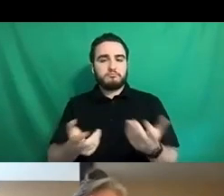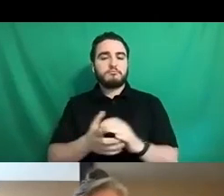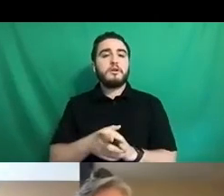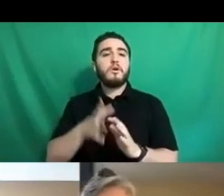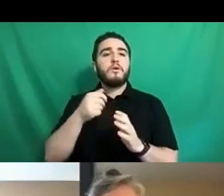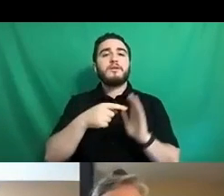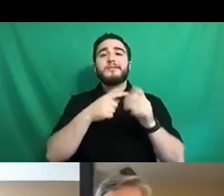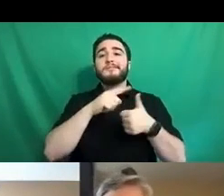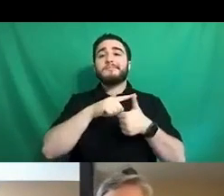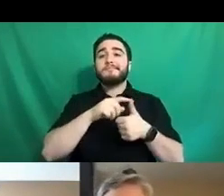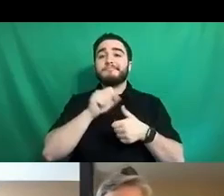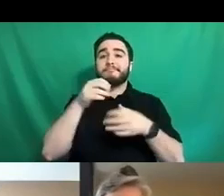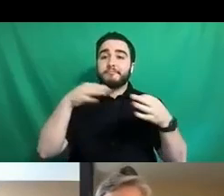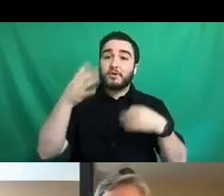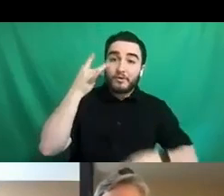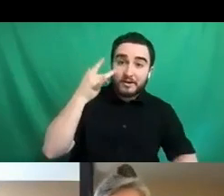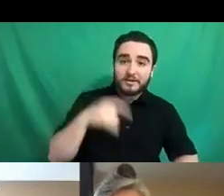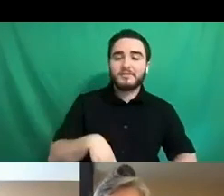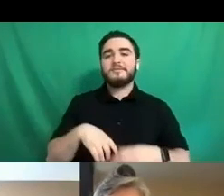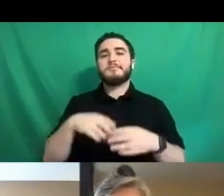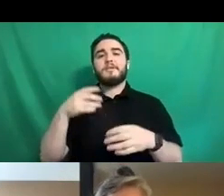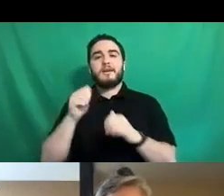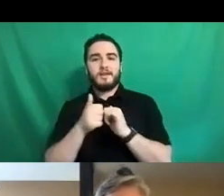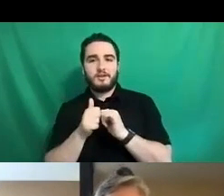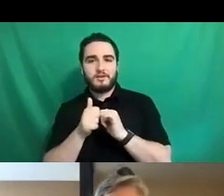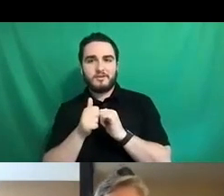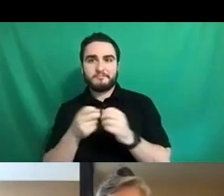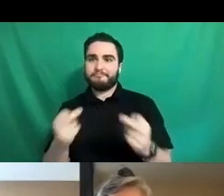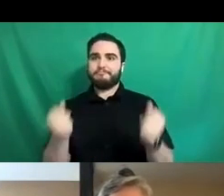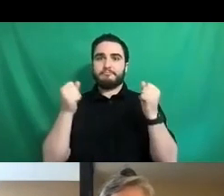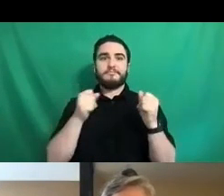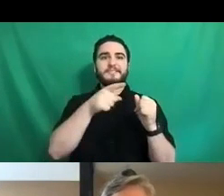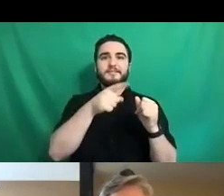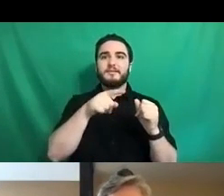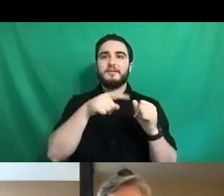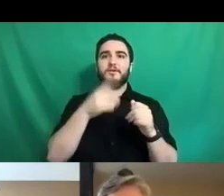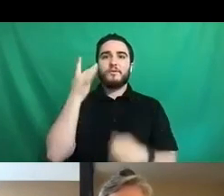them the why and the how immediately. Here's the why.